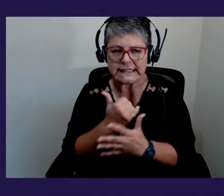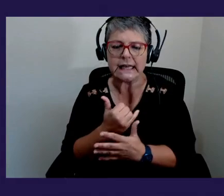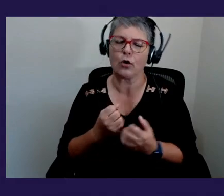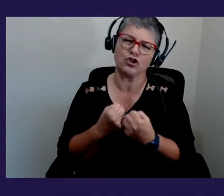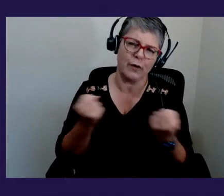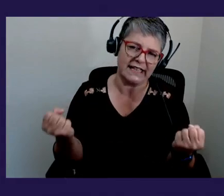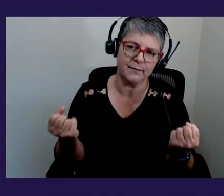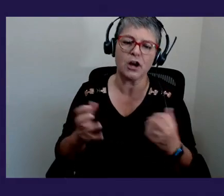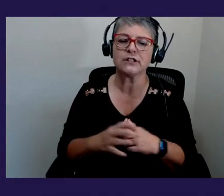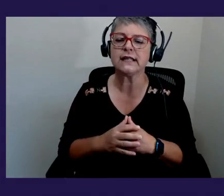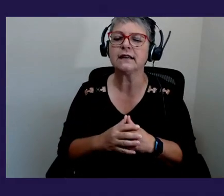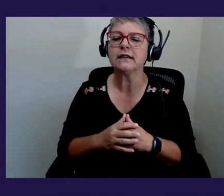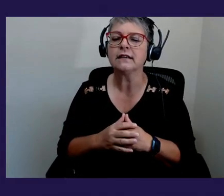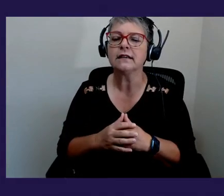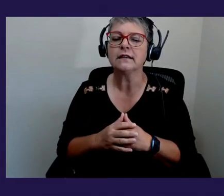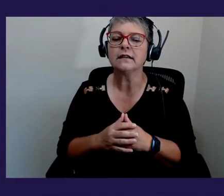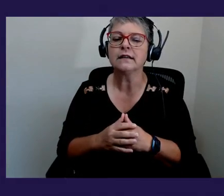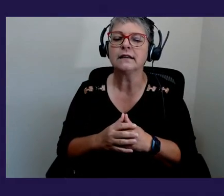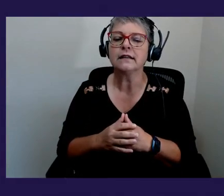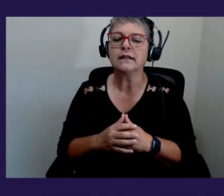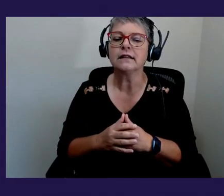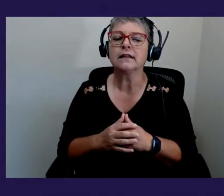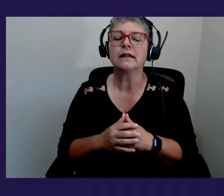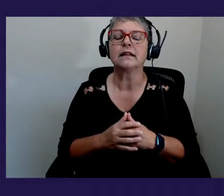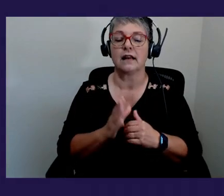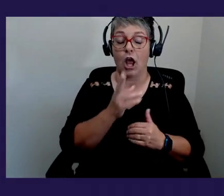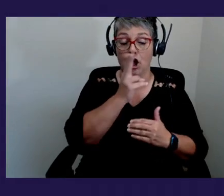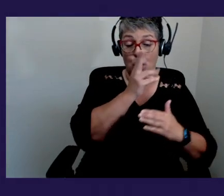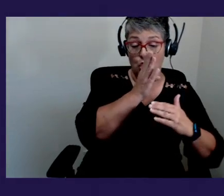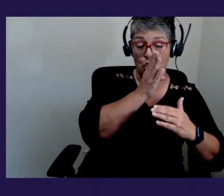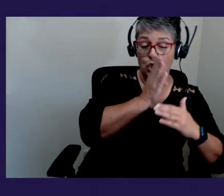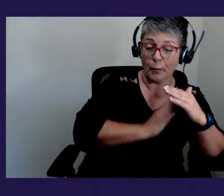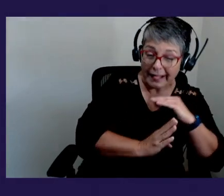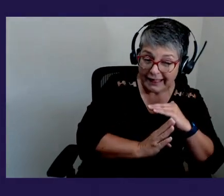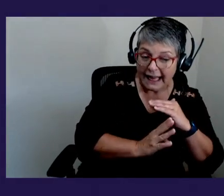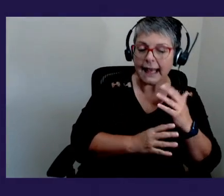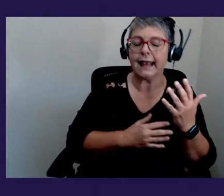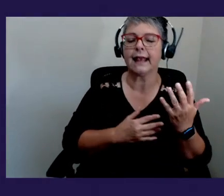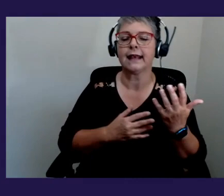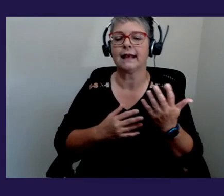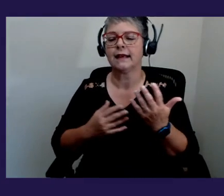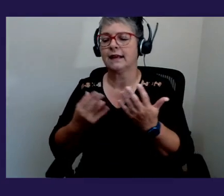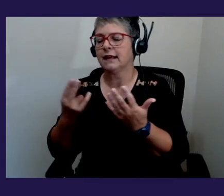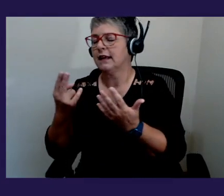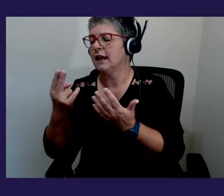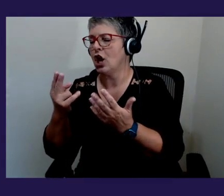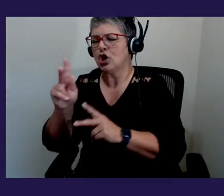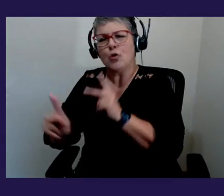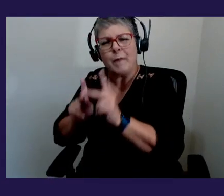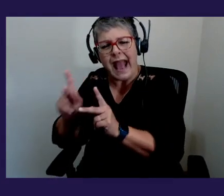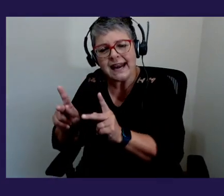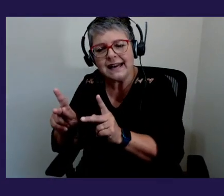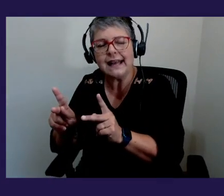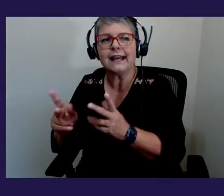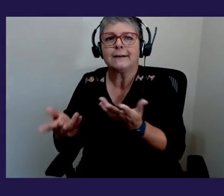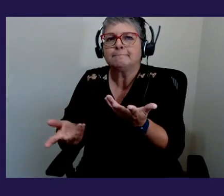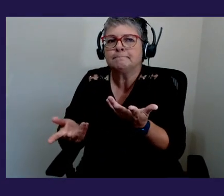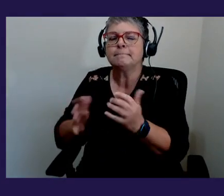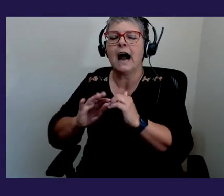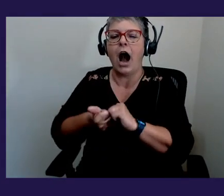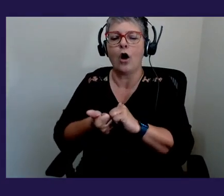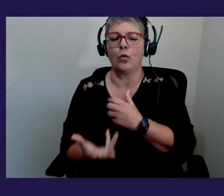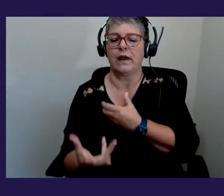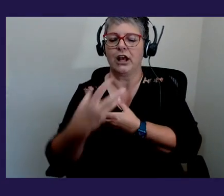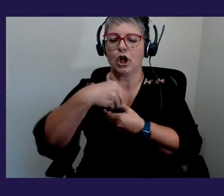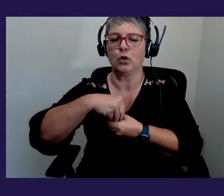initial humility and humanity we talked about. How do we begin to involve partners and communities